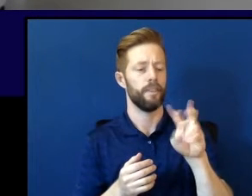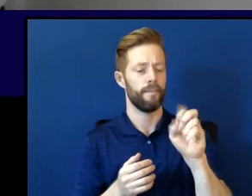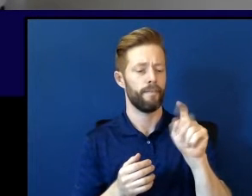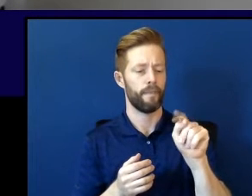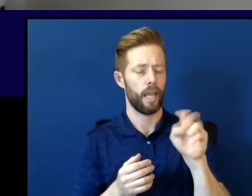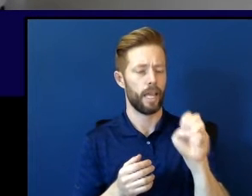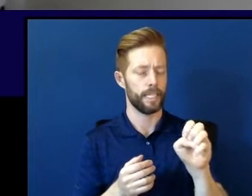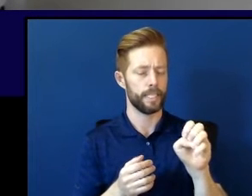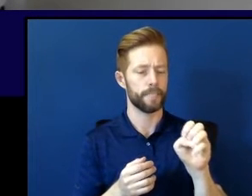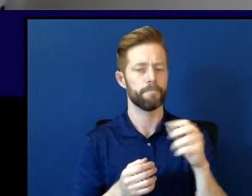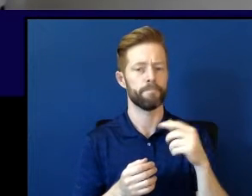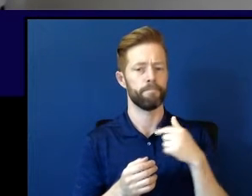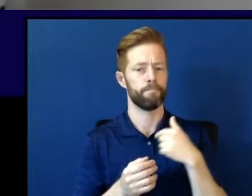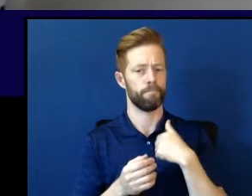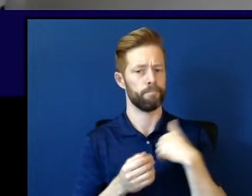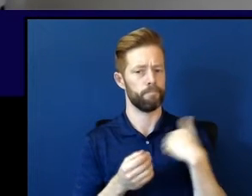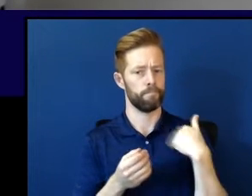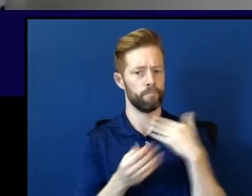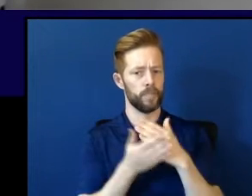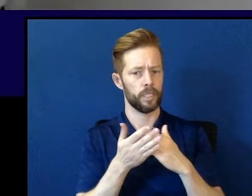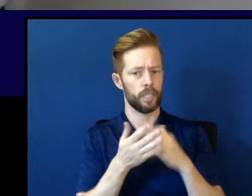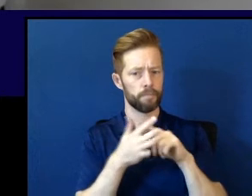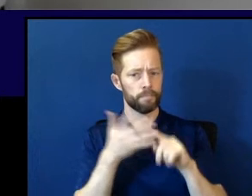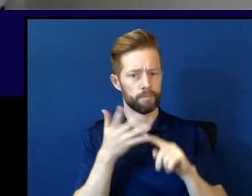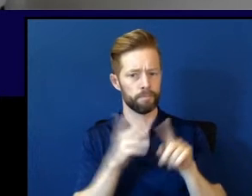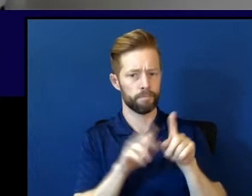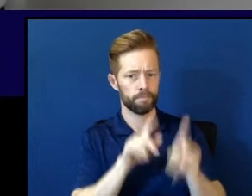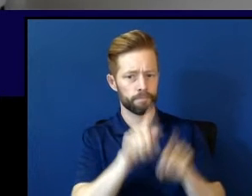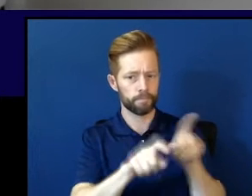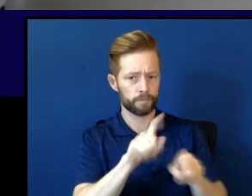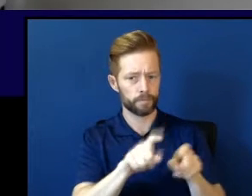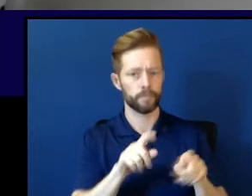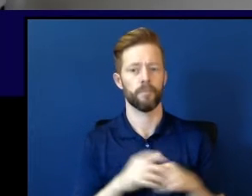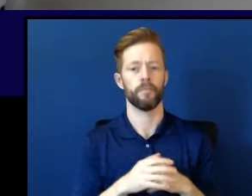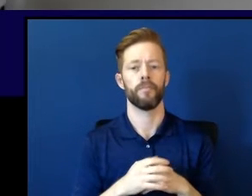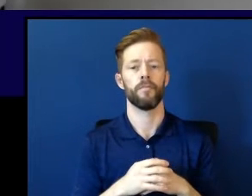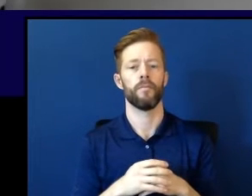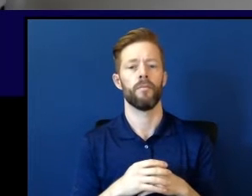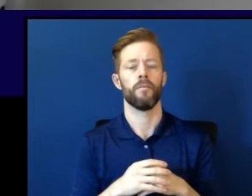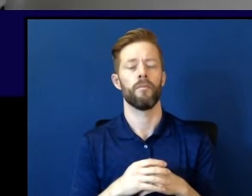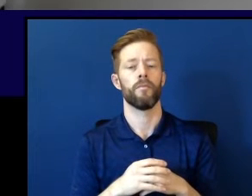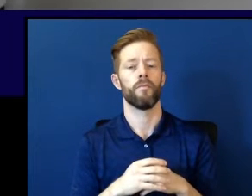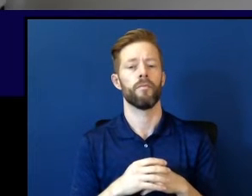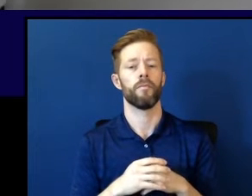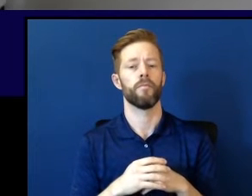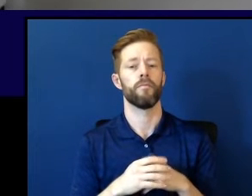So, Yvette, I have some questions for you. So